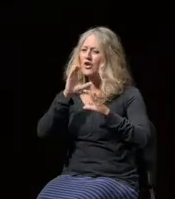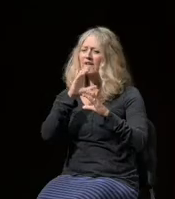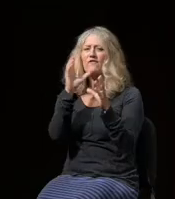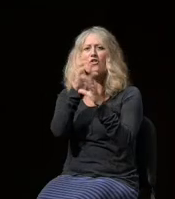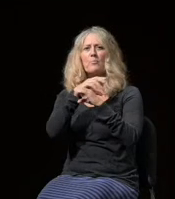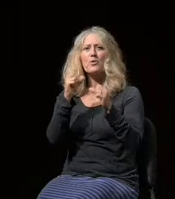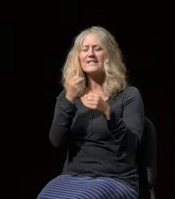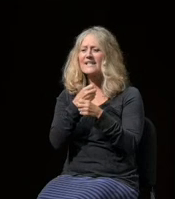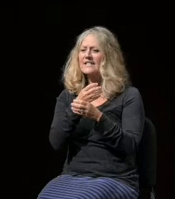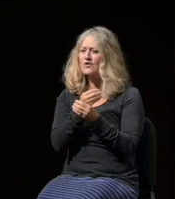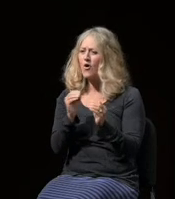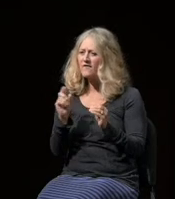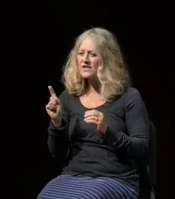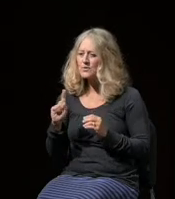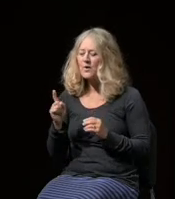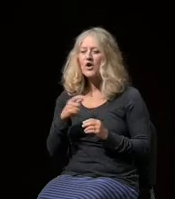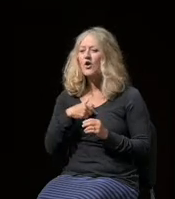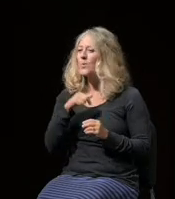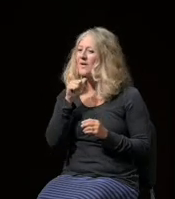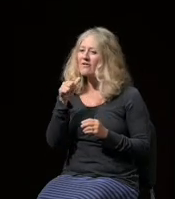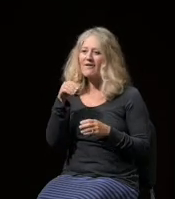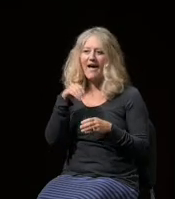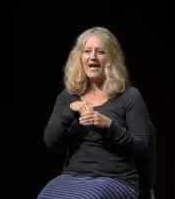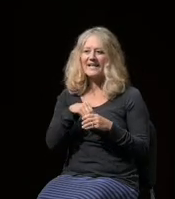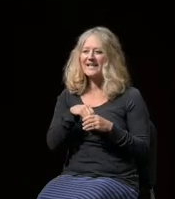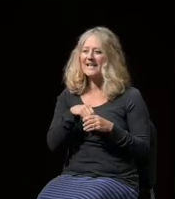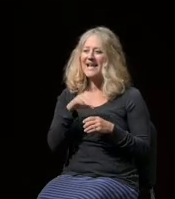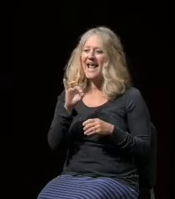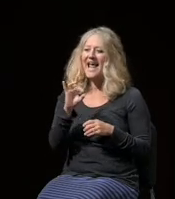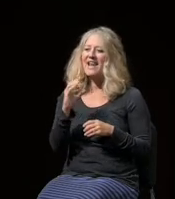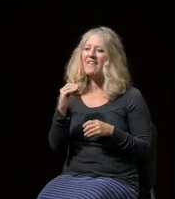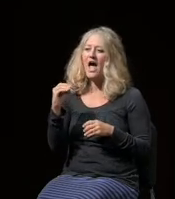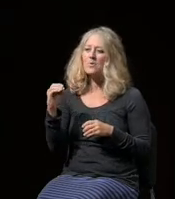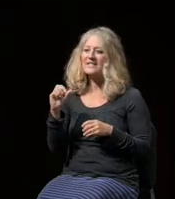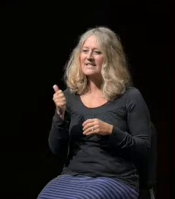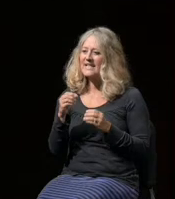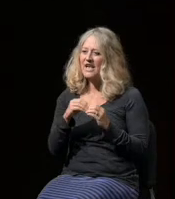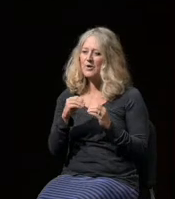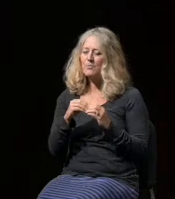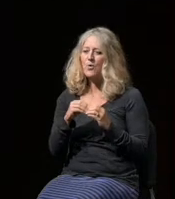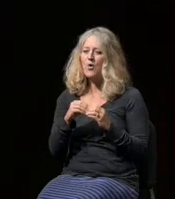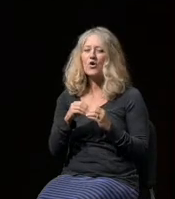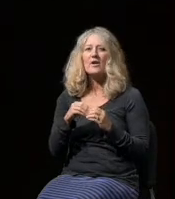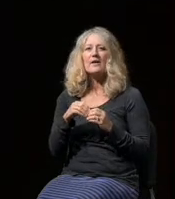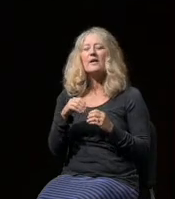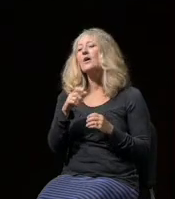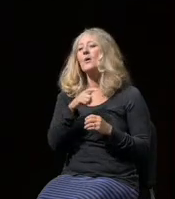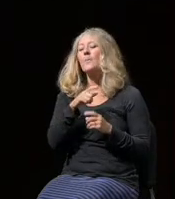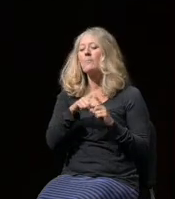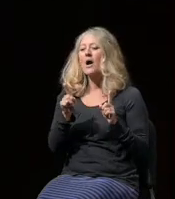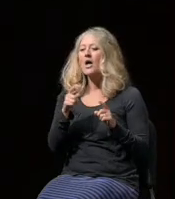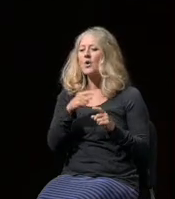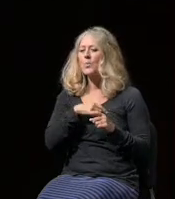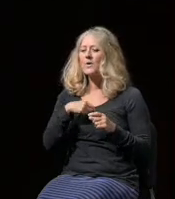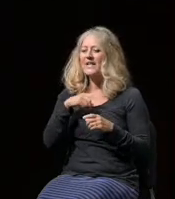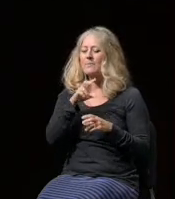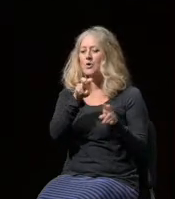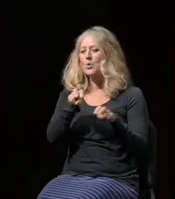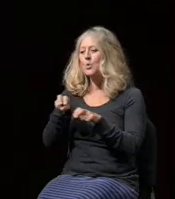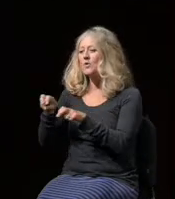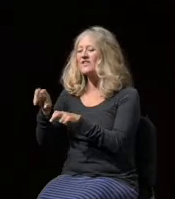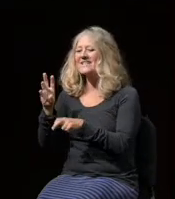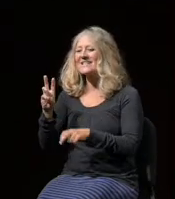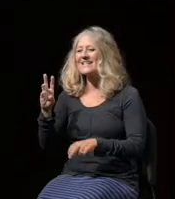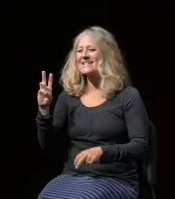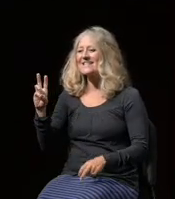office, we are no longer in the 8,000 building, Loomis Administration, but are in 6600